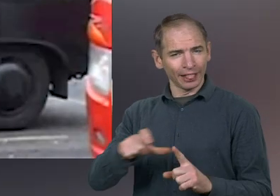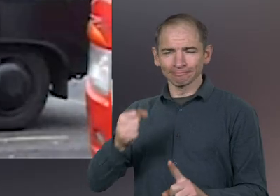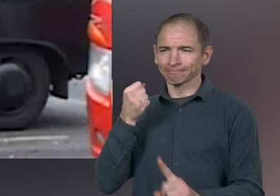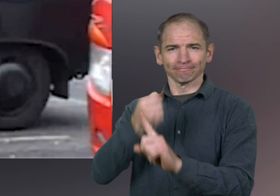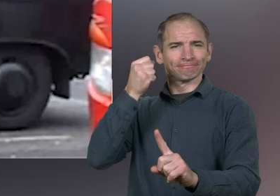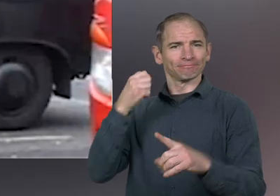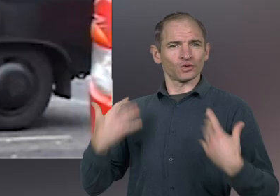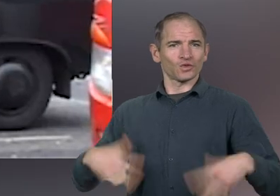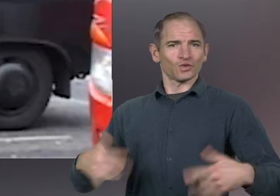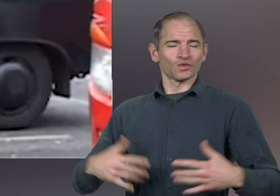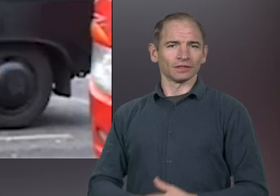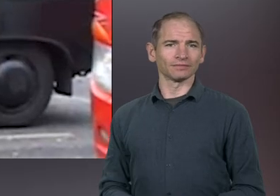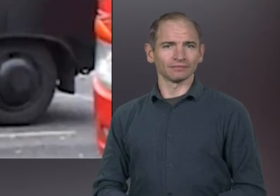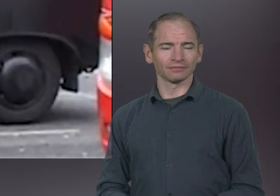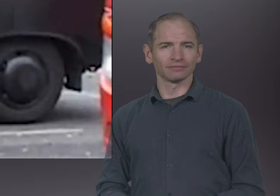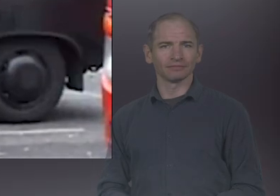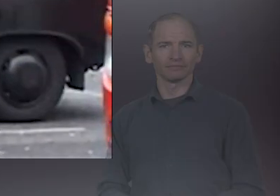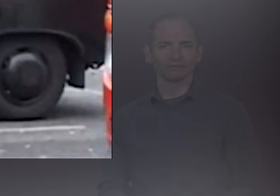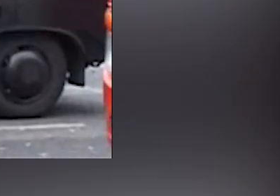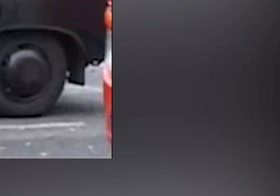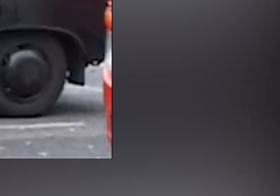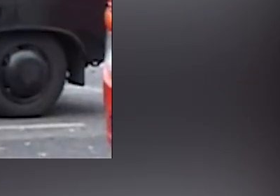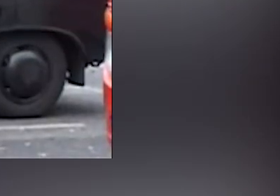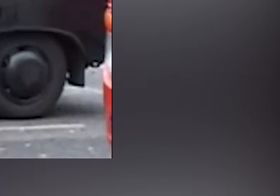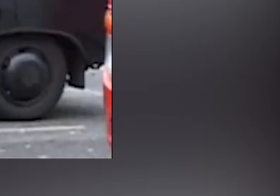And it hit a chord.